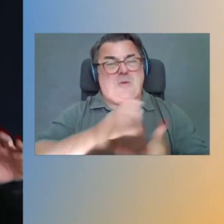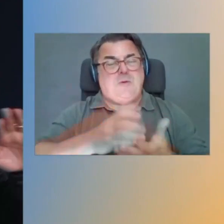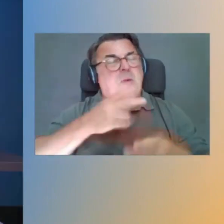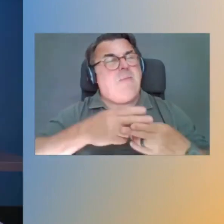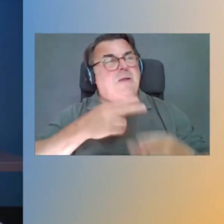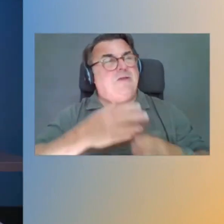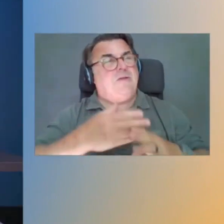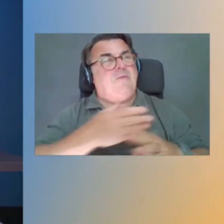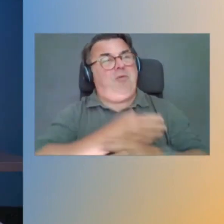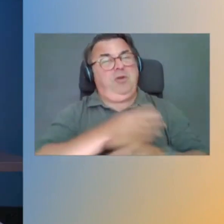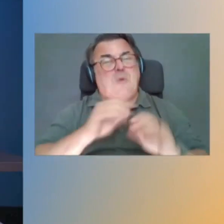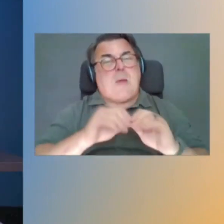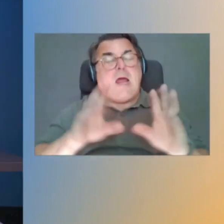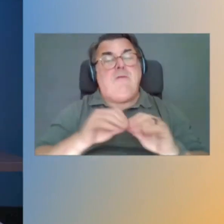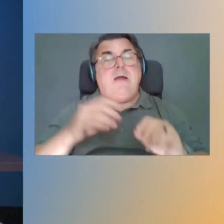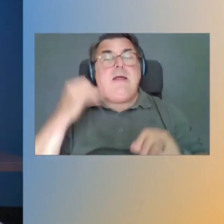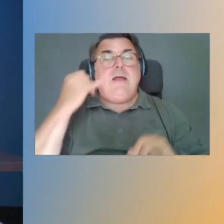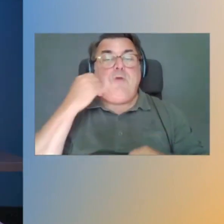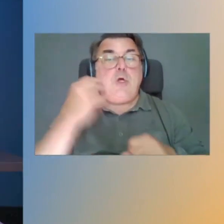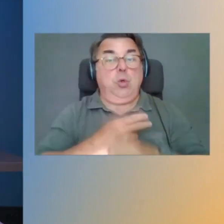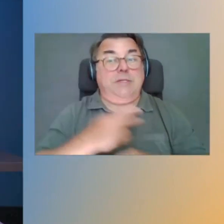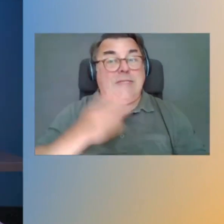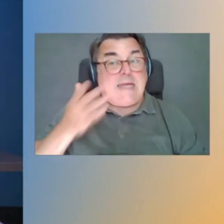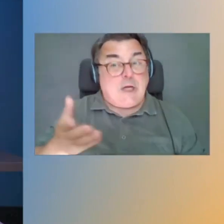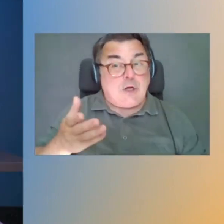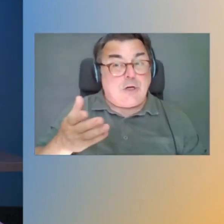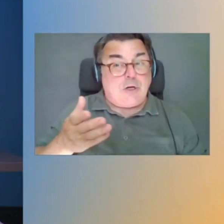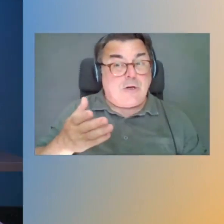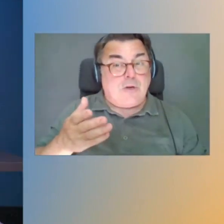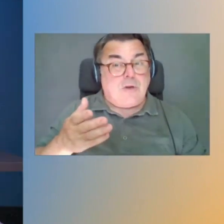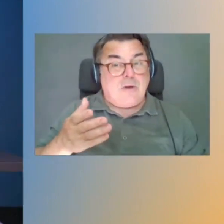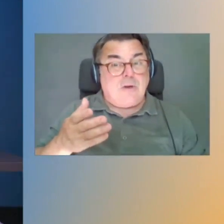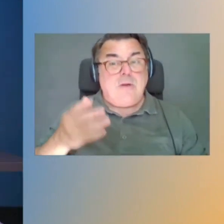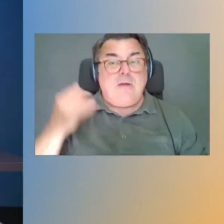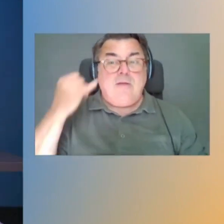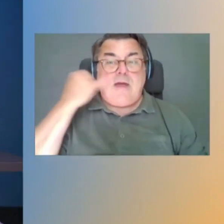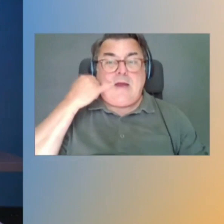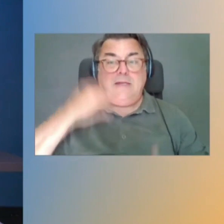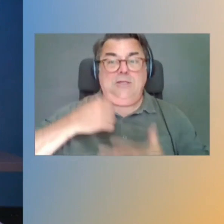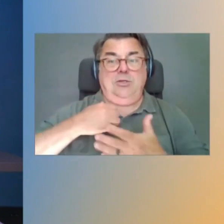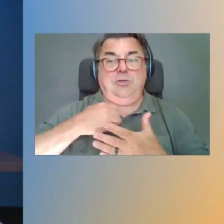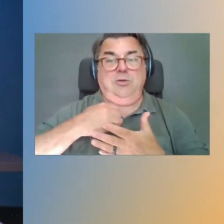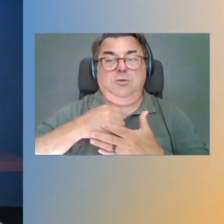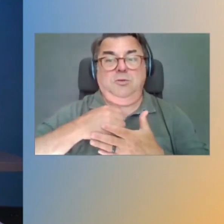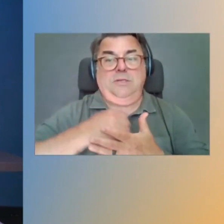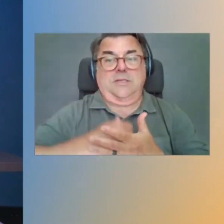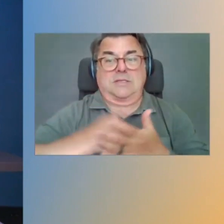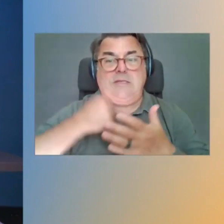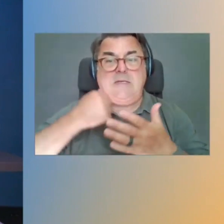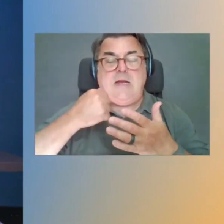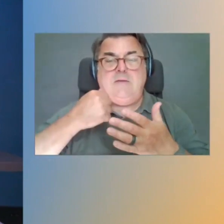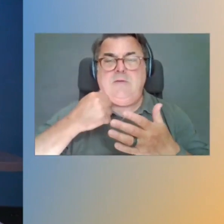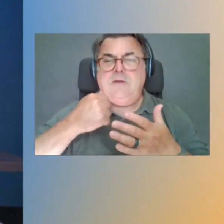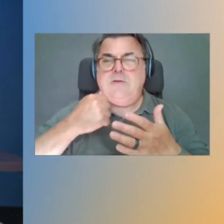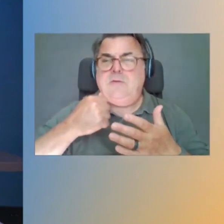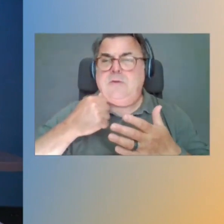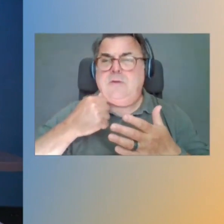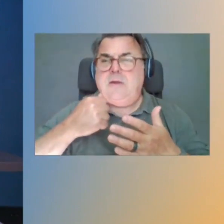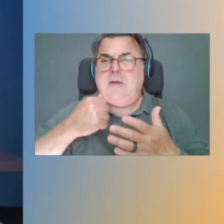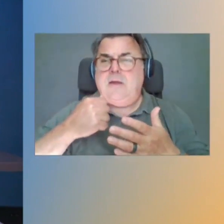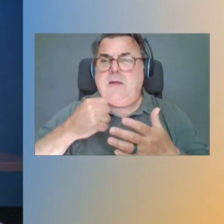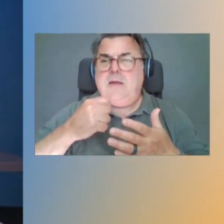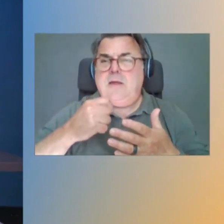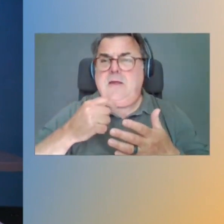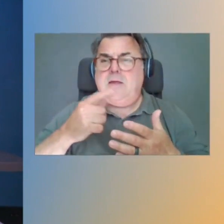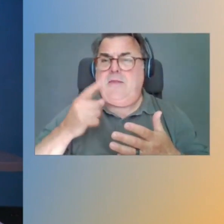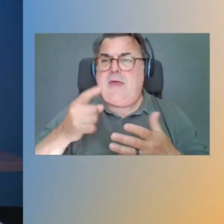clarify, when we used Spot here, the idea is obviously to take advantage of the cost savings that you can get and achieve, and that was the whole